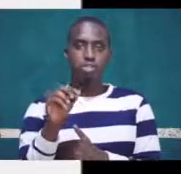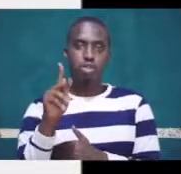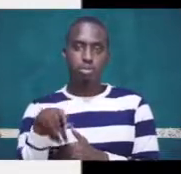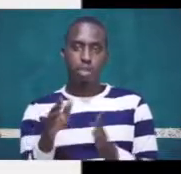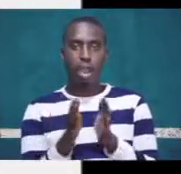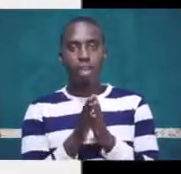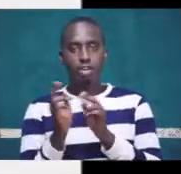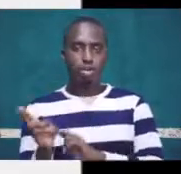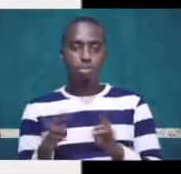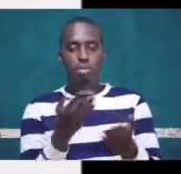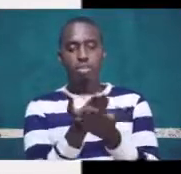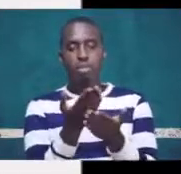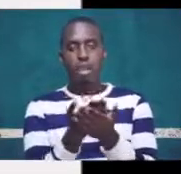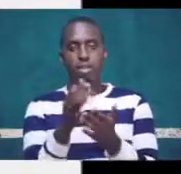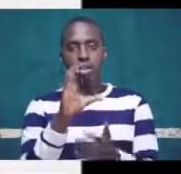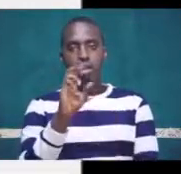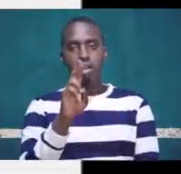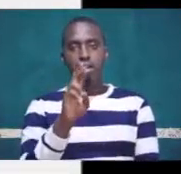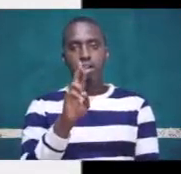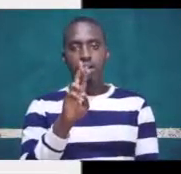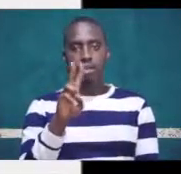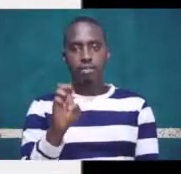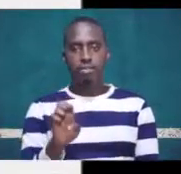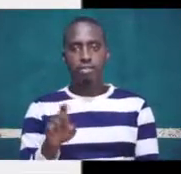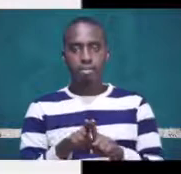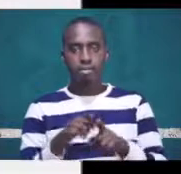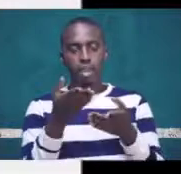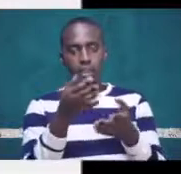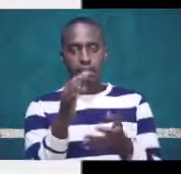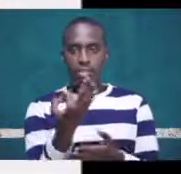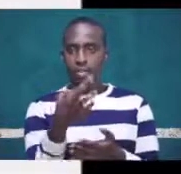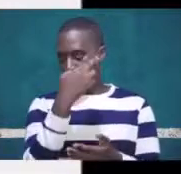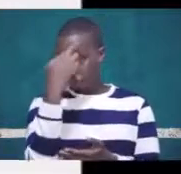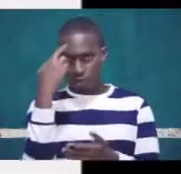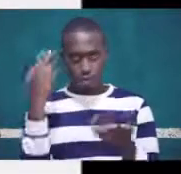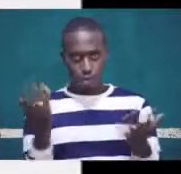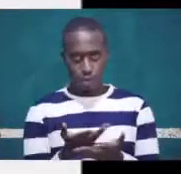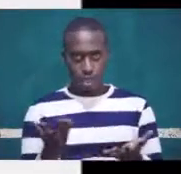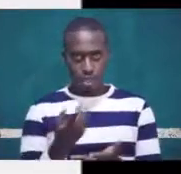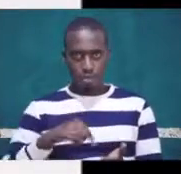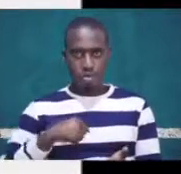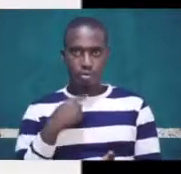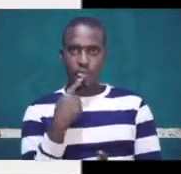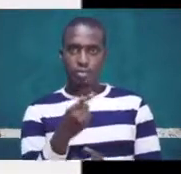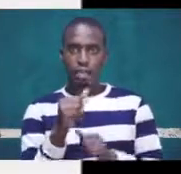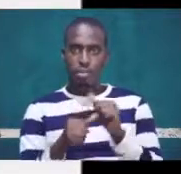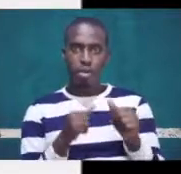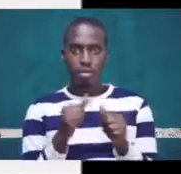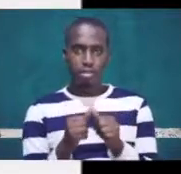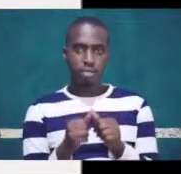the normal demand curve, whereby we talked about majorly 3 reasons, where we talked about